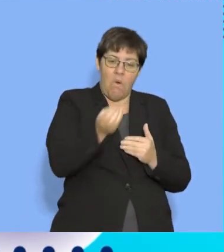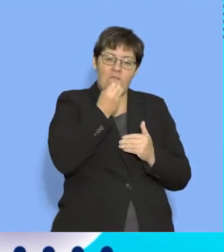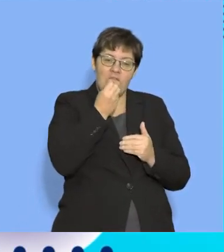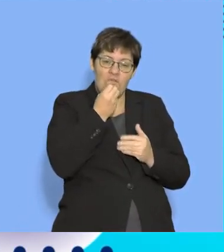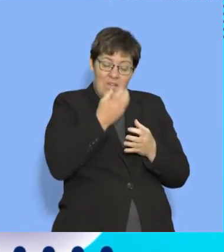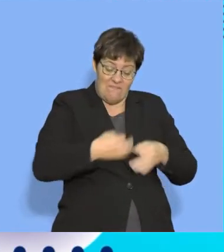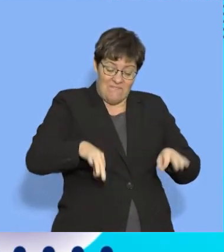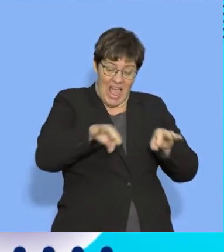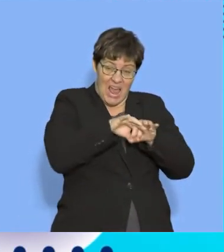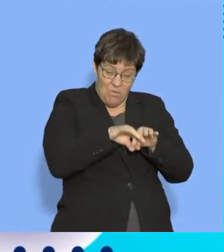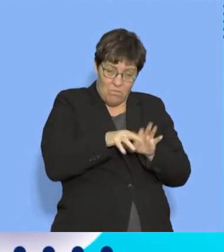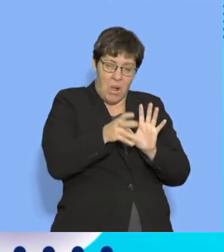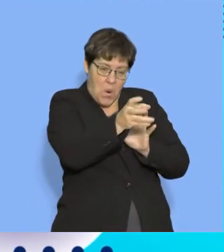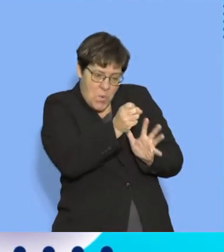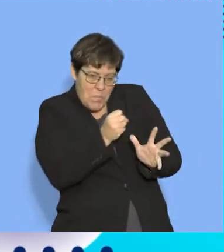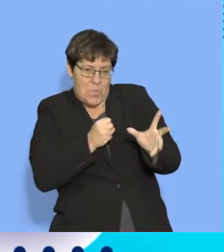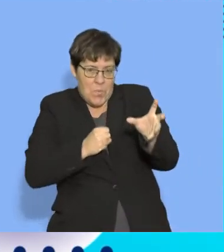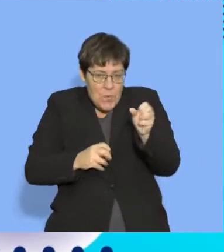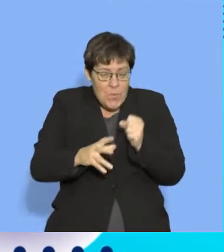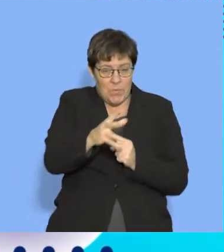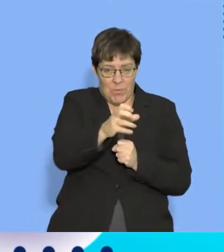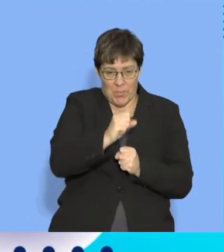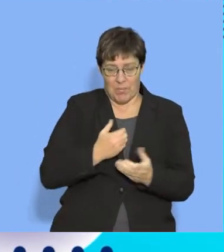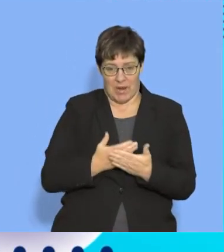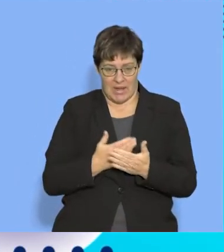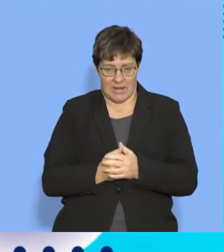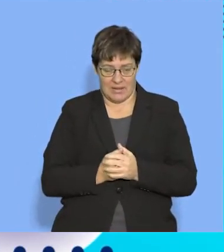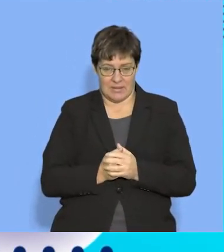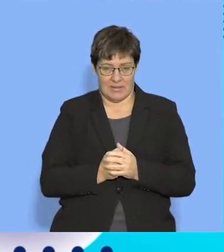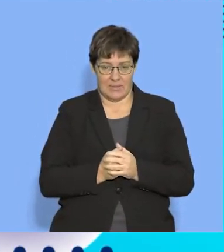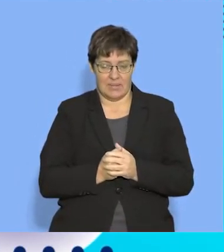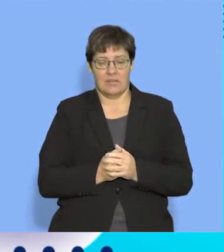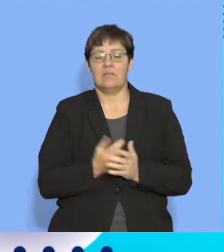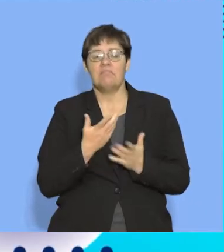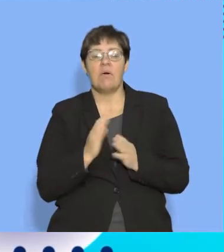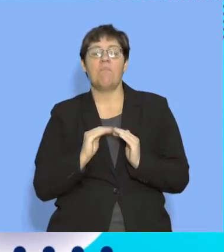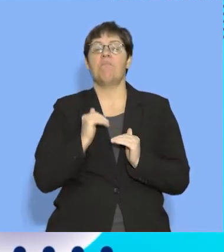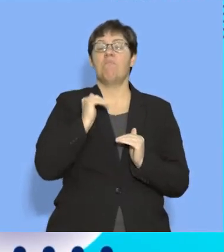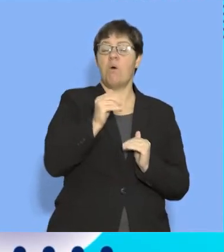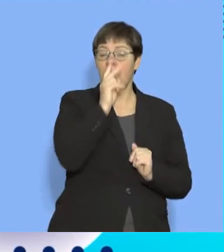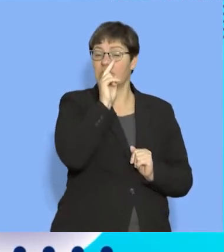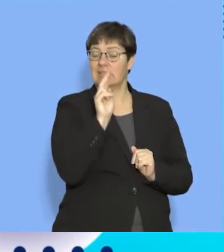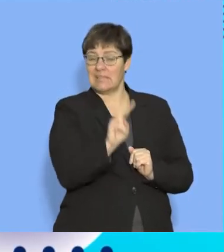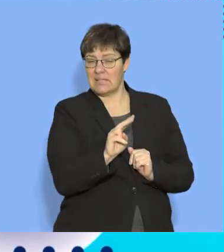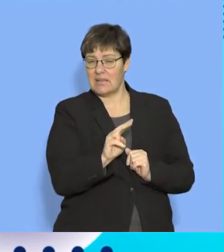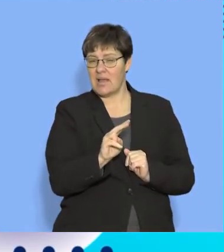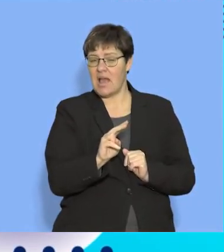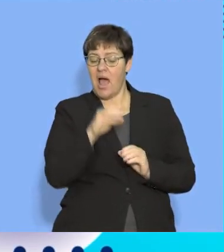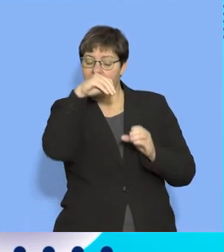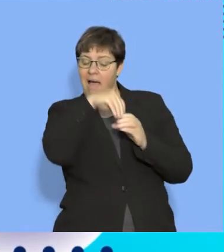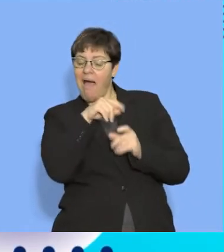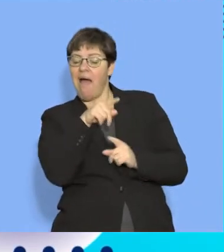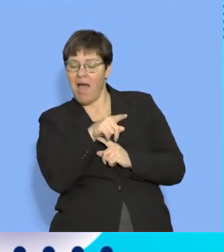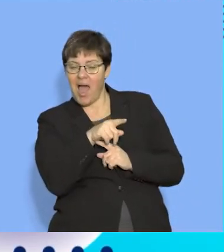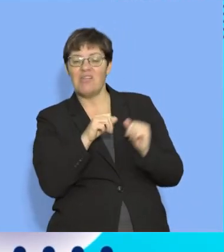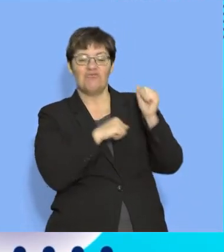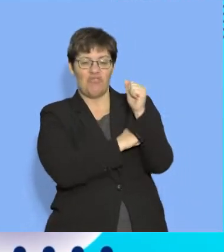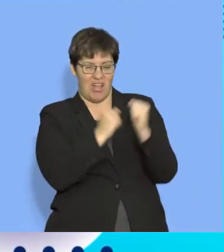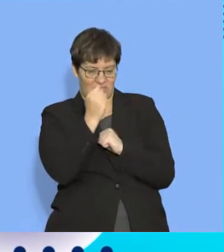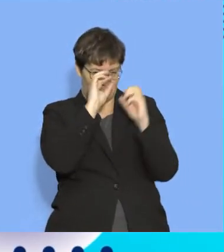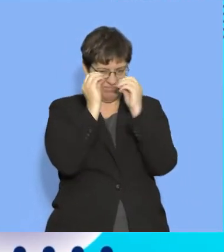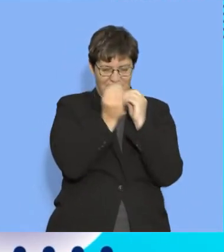nutritional value from the food that we consume. Over and above that, we see that the intestine is structurally modified